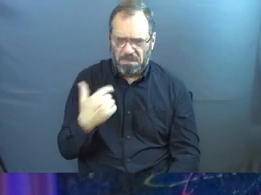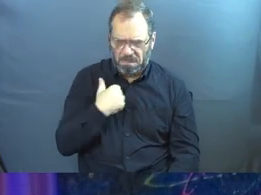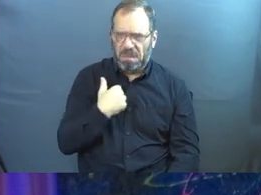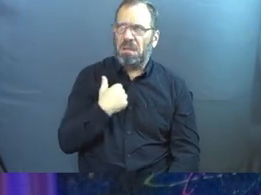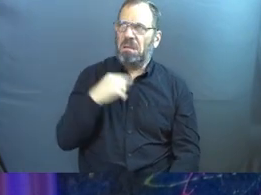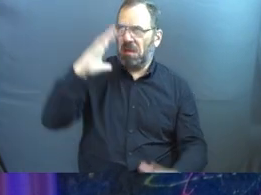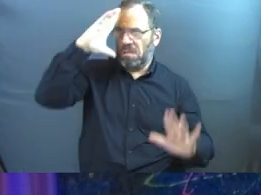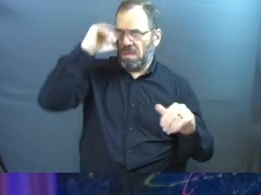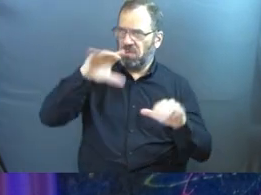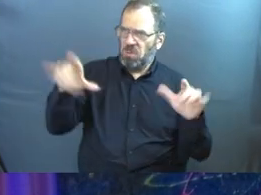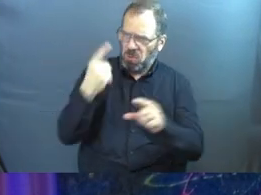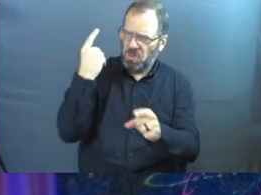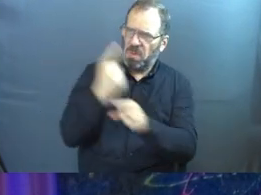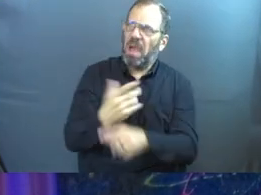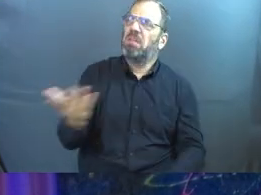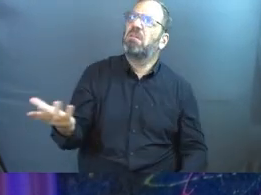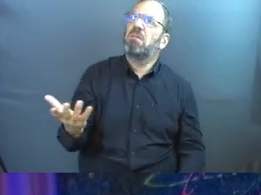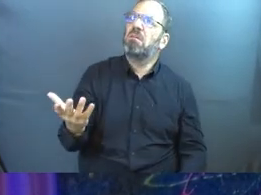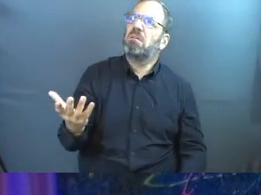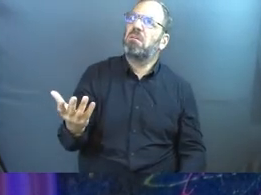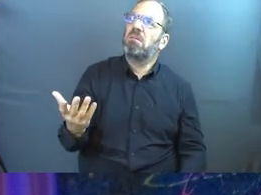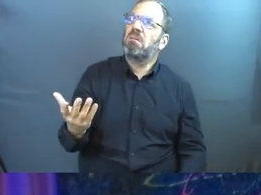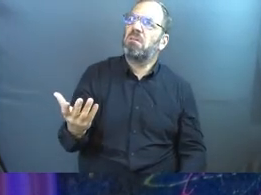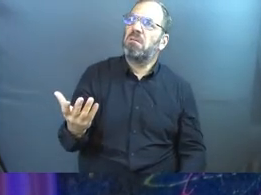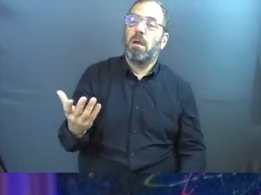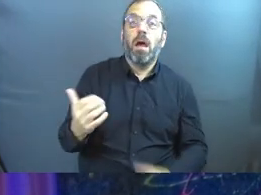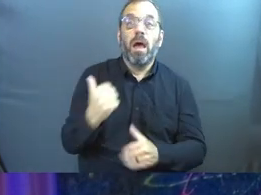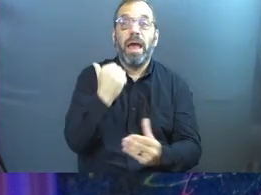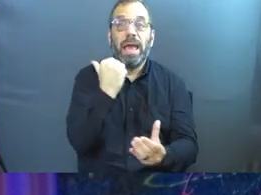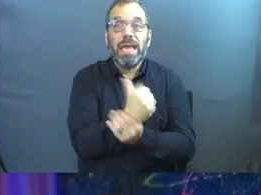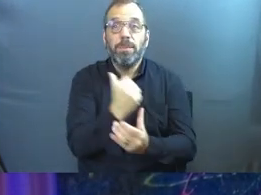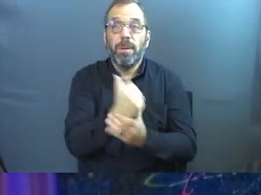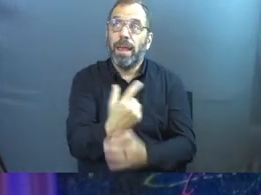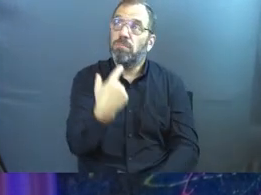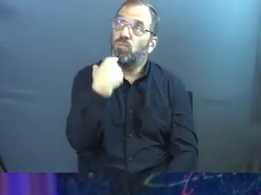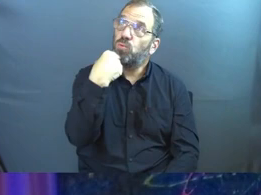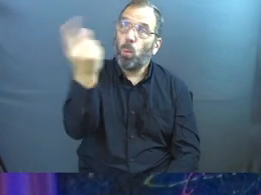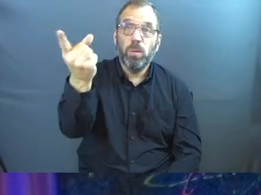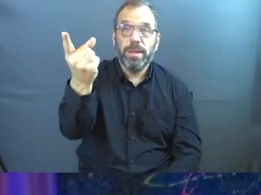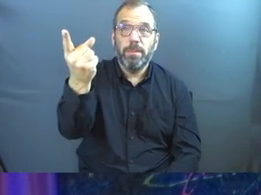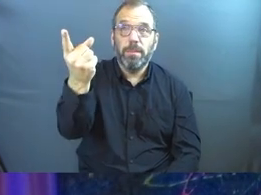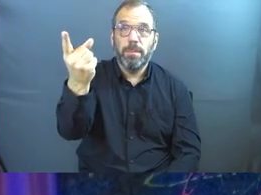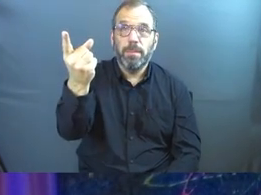Can't I expect you to do the right thing, God? Abraham said that.